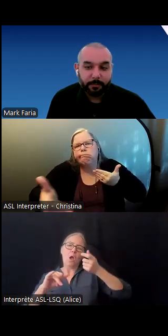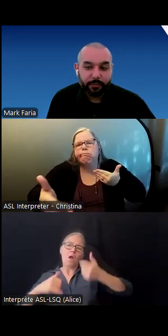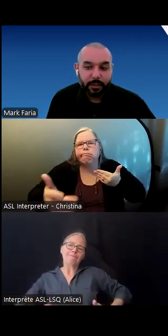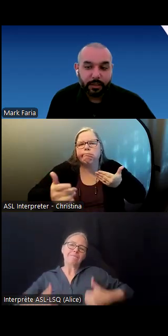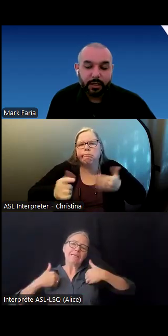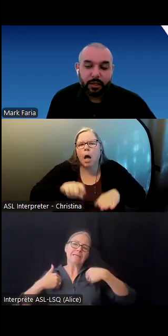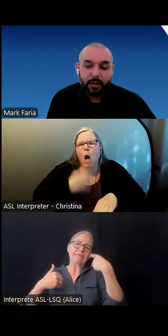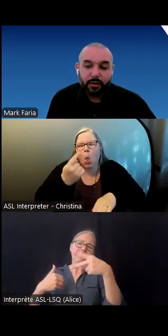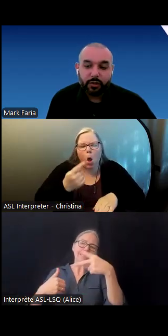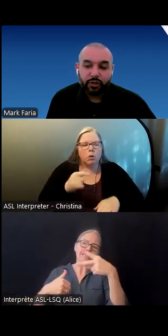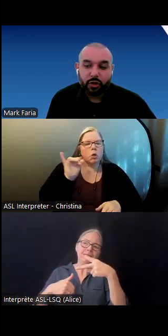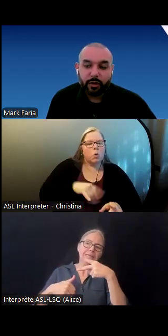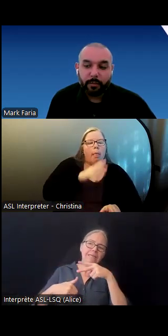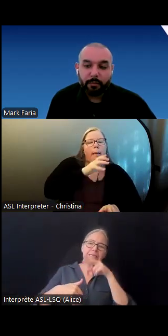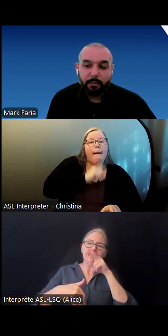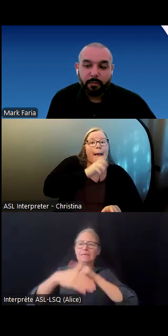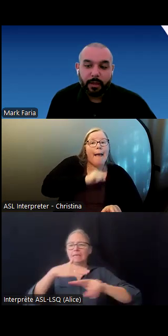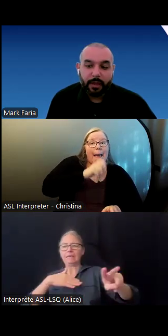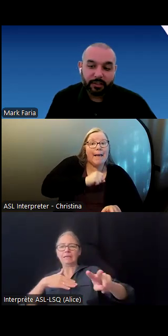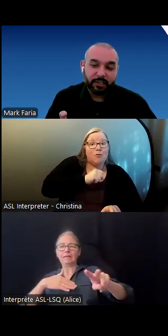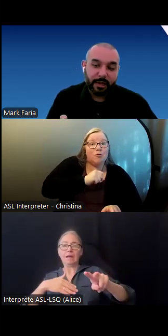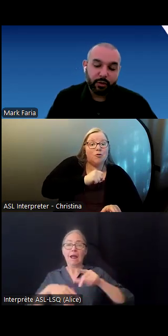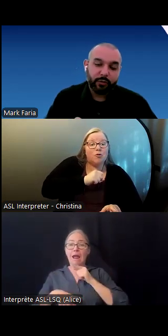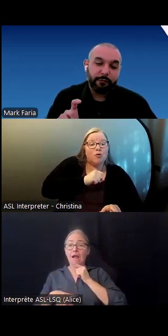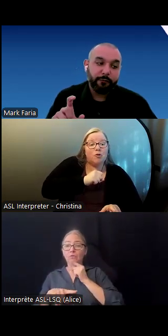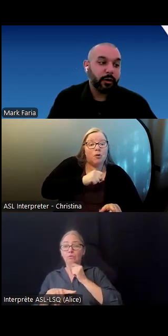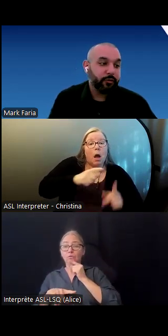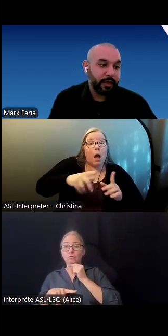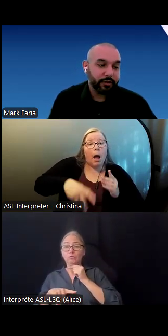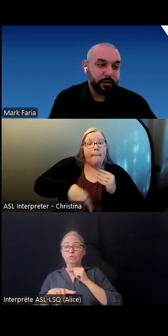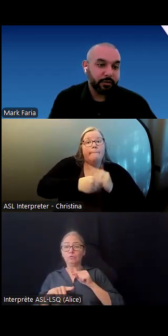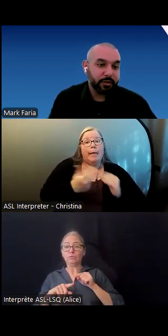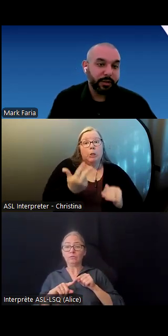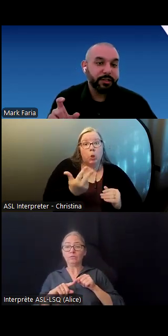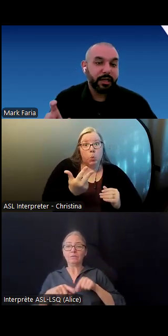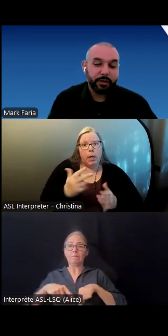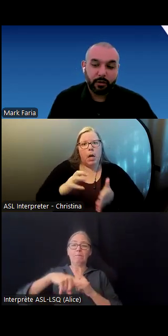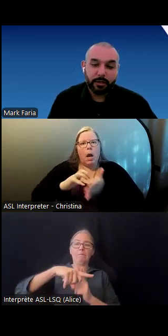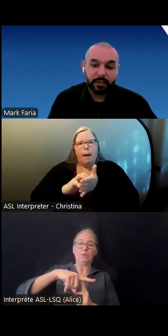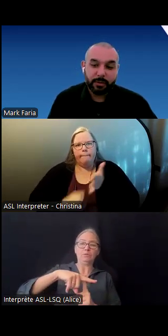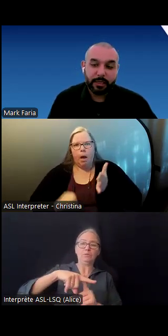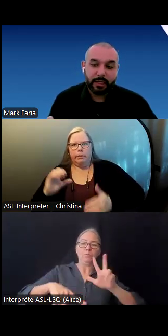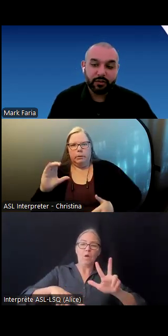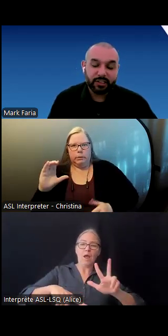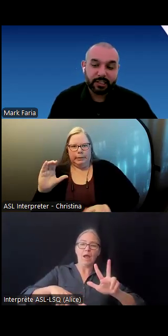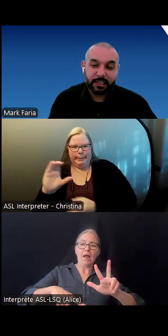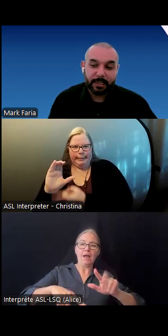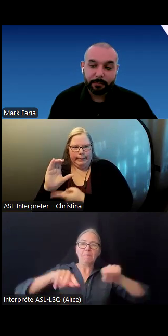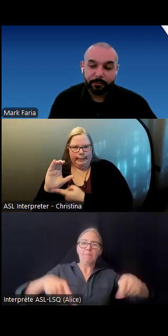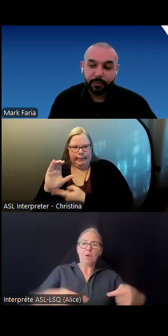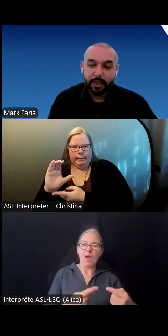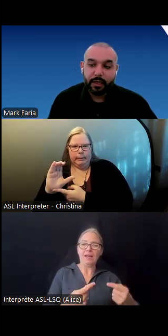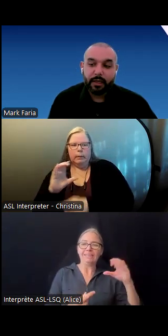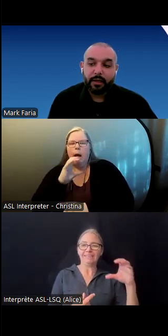year. So in this example, if you had $400,000 built up in your RDSP at the age of